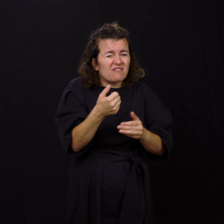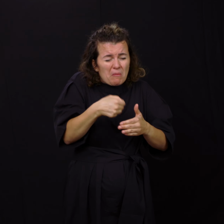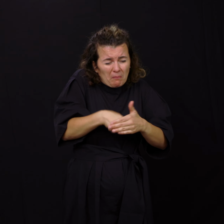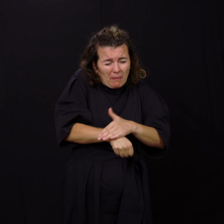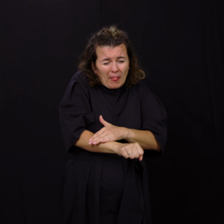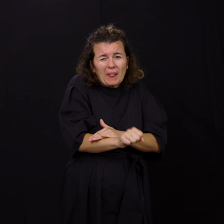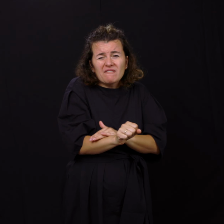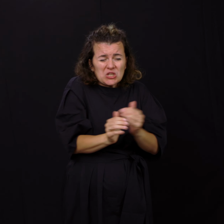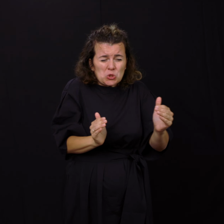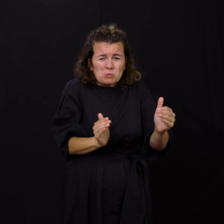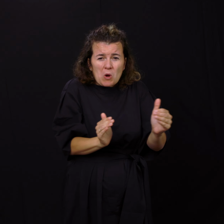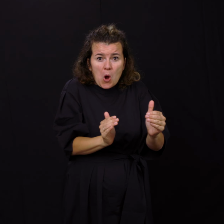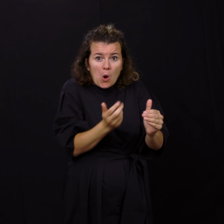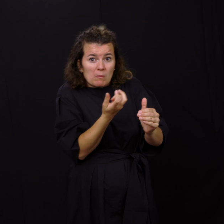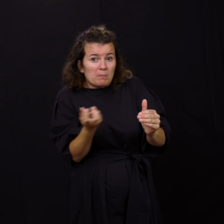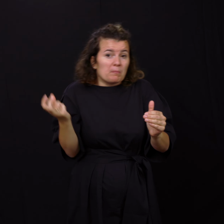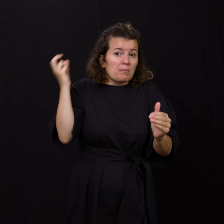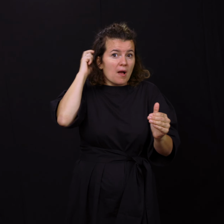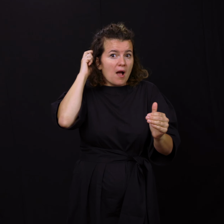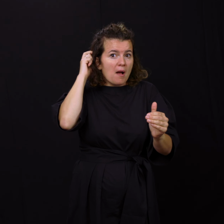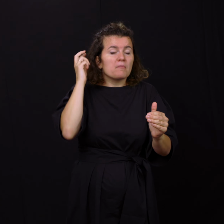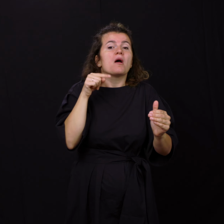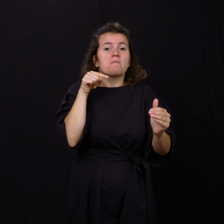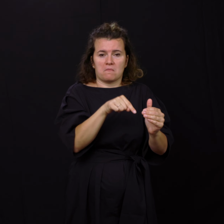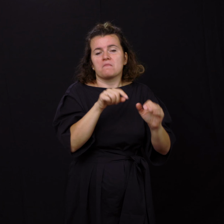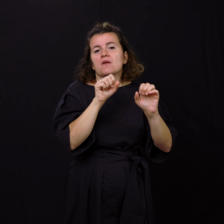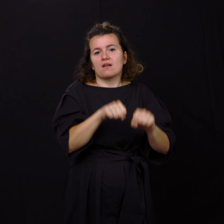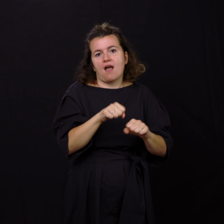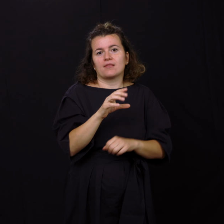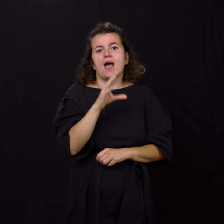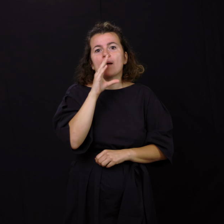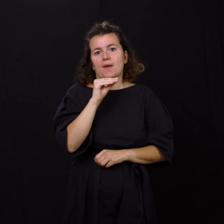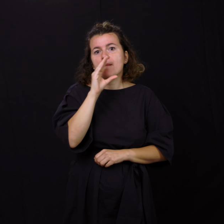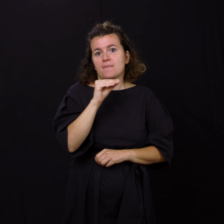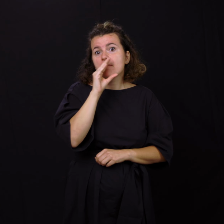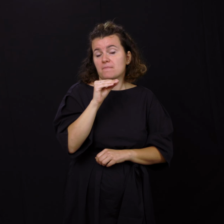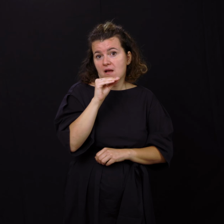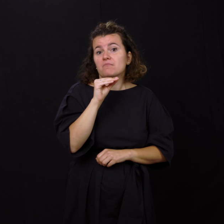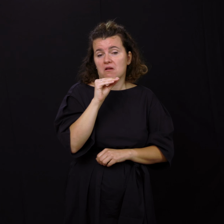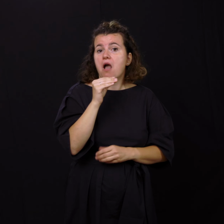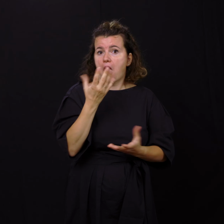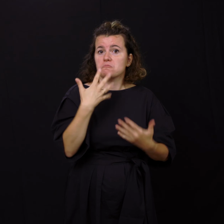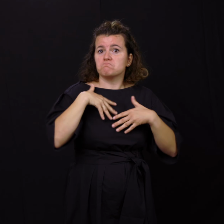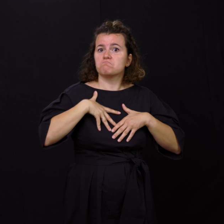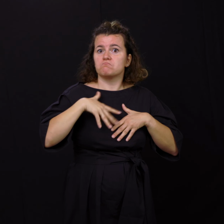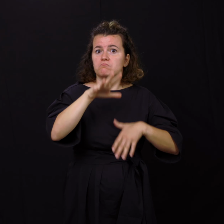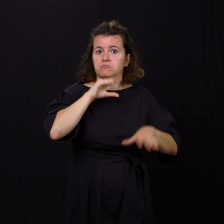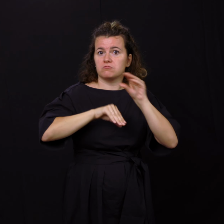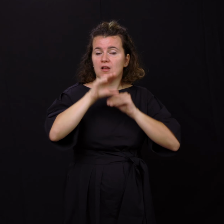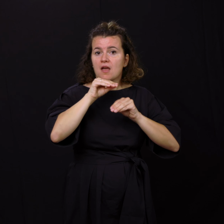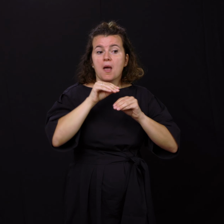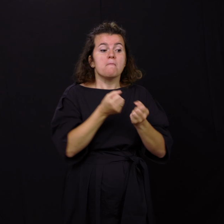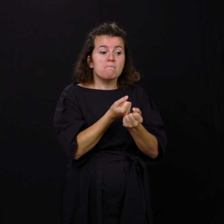can, these children will develop normal speech language and usually go to regular